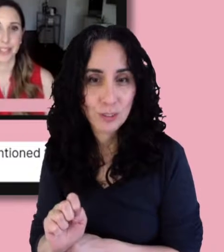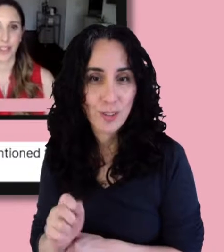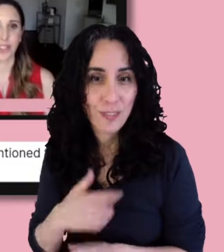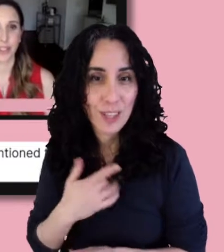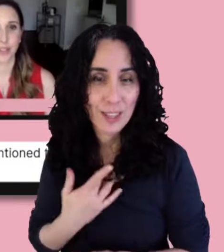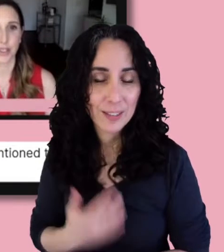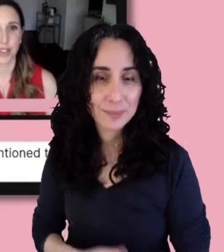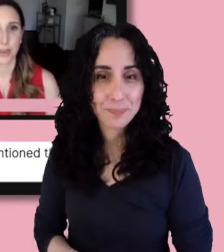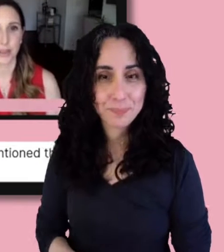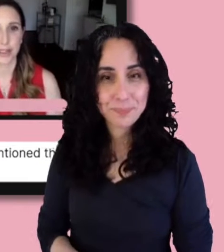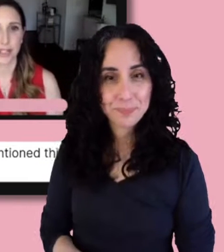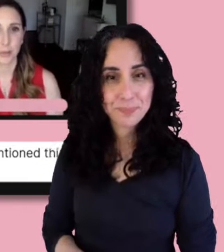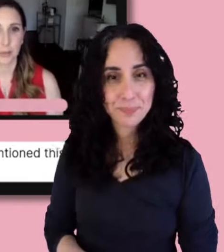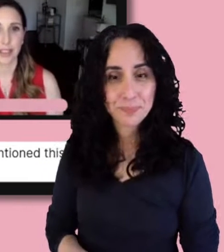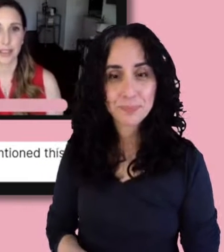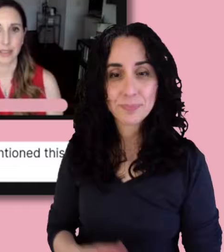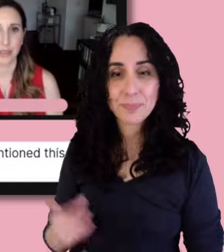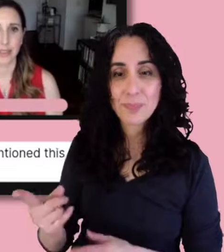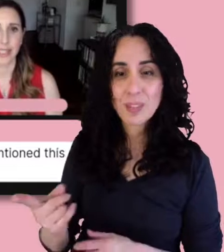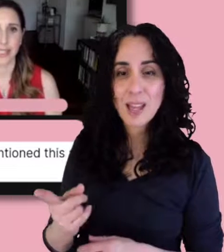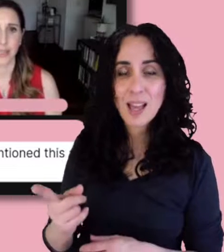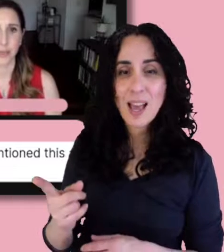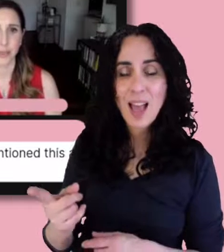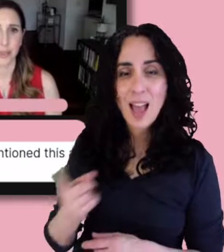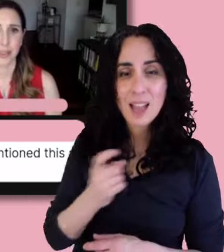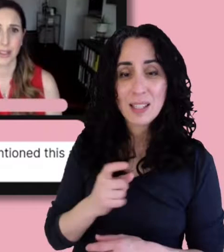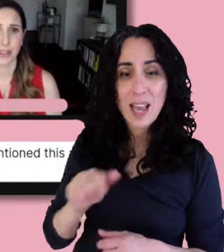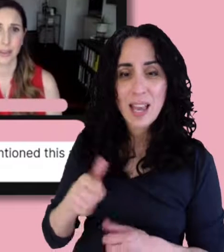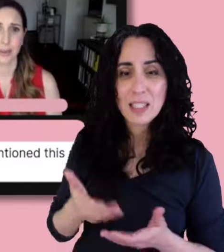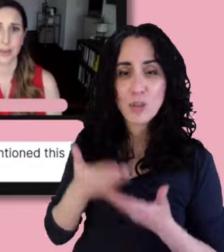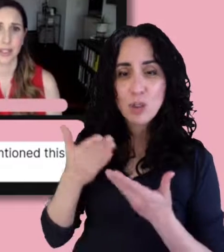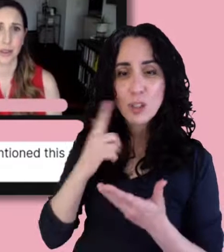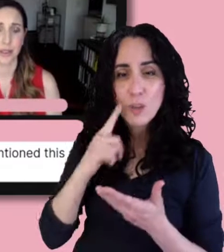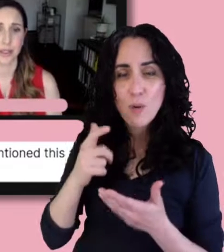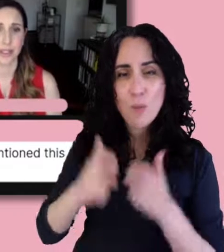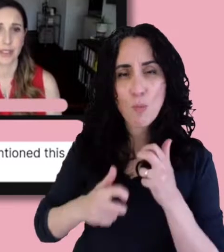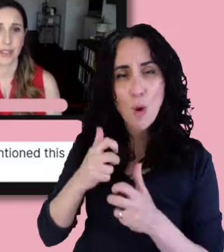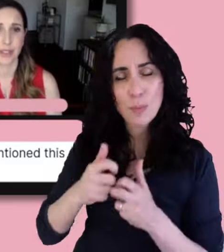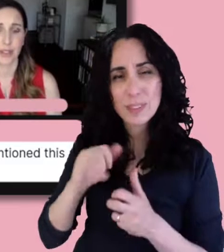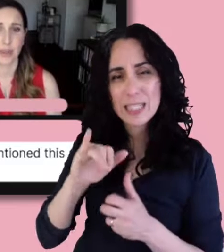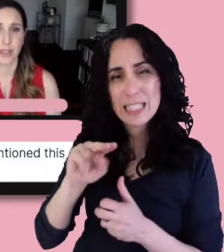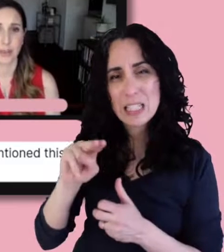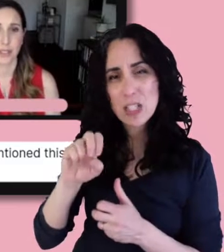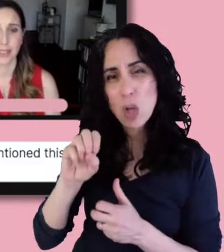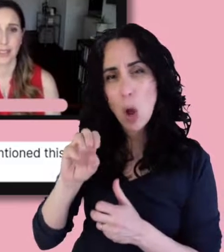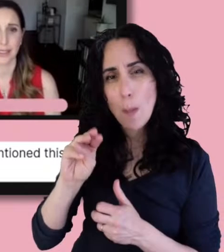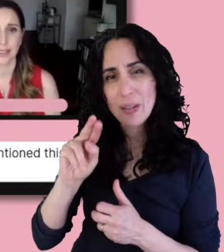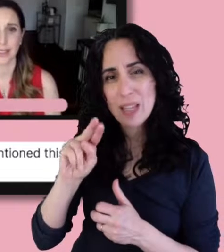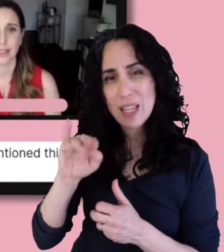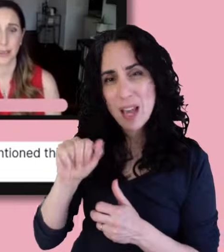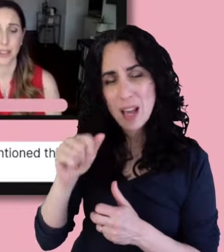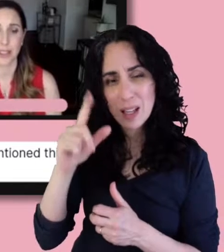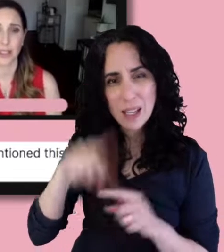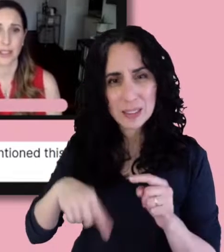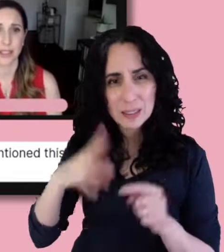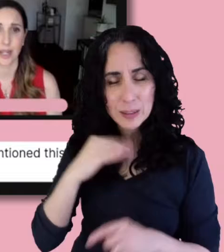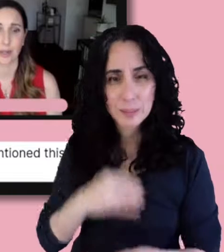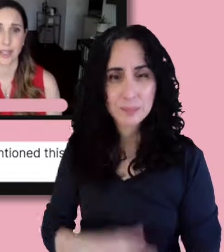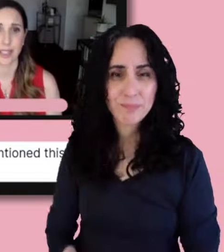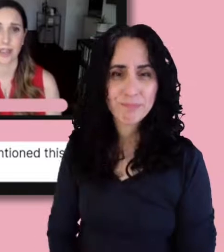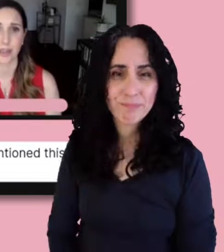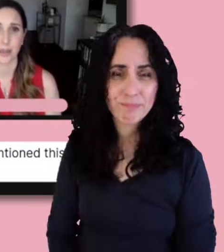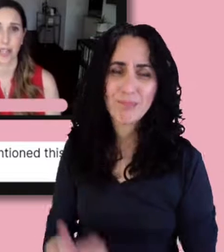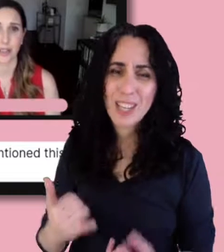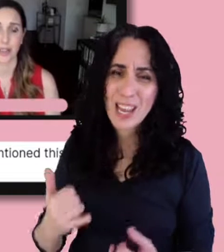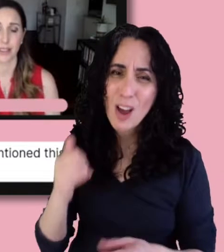Any suggestions for dealing with insomnia? Julieta, I'm so sorry that you and your son are having trouble sleeping. It's especially during a time where we